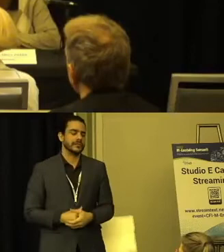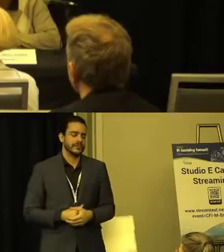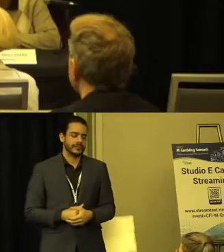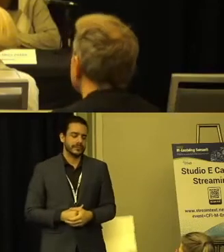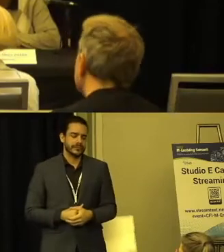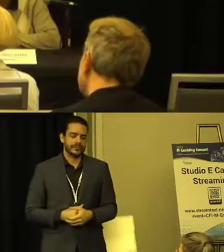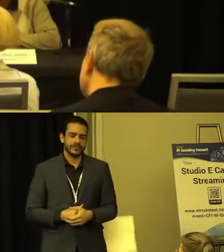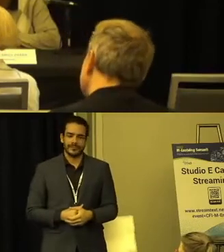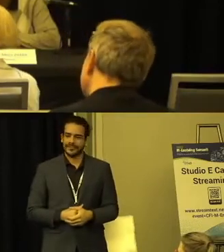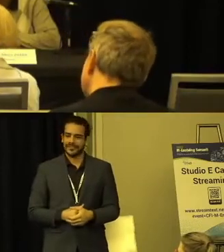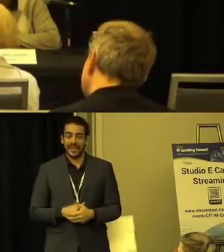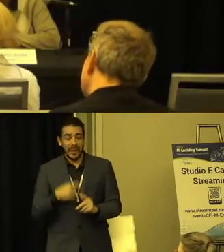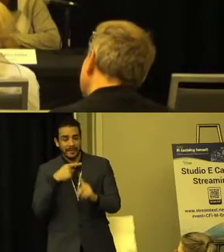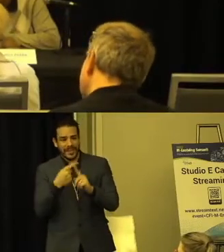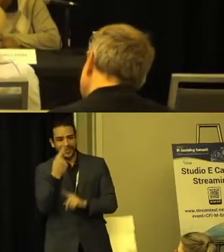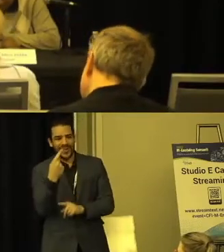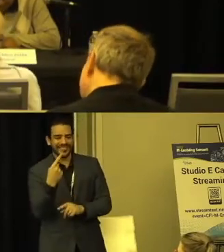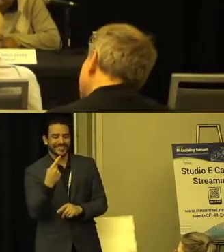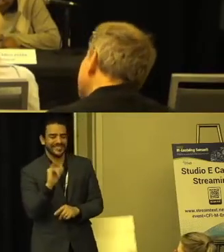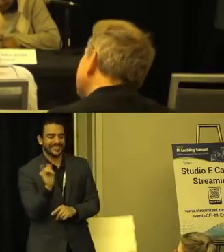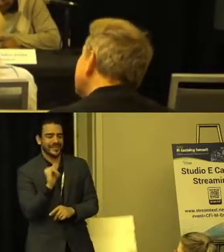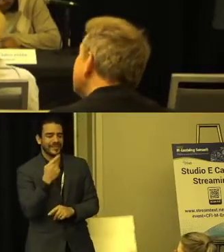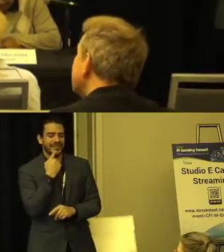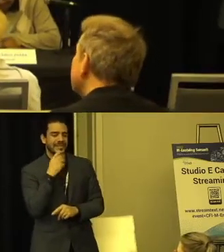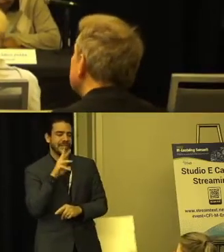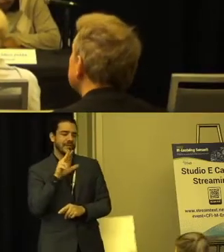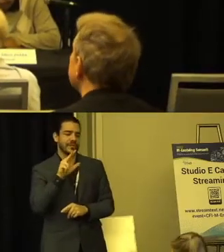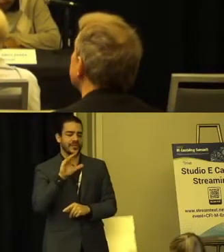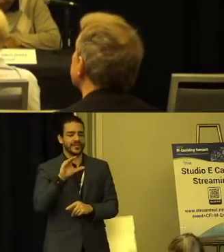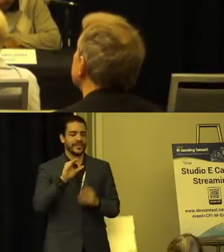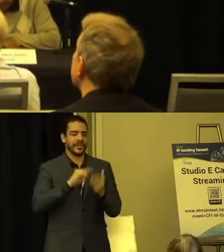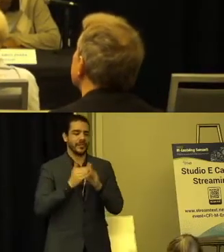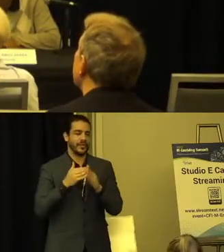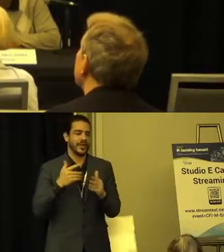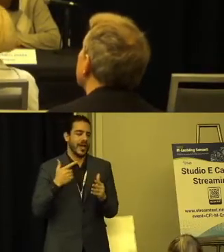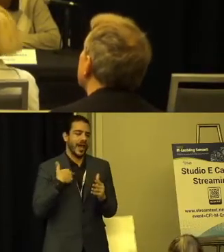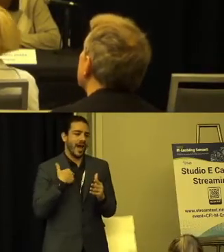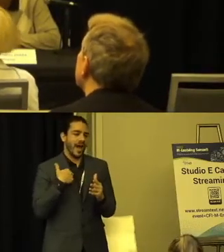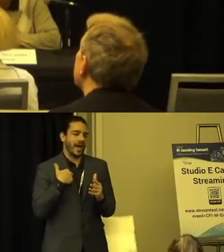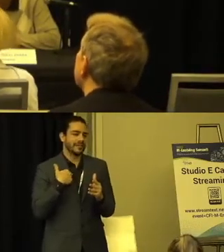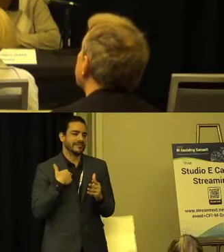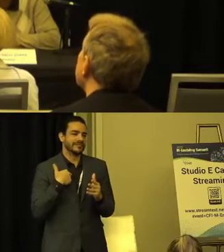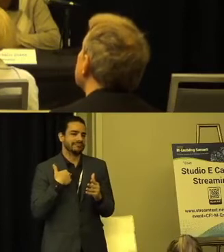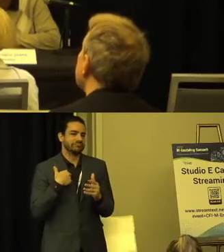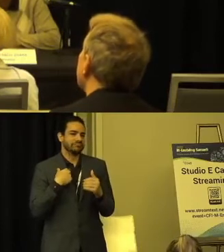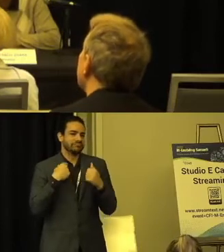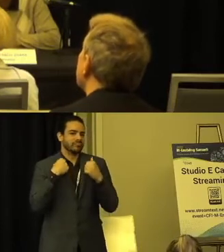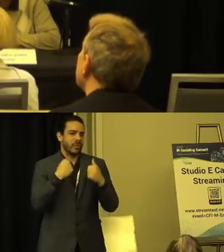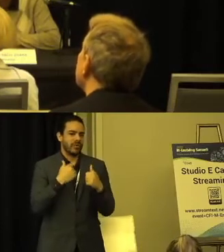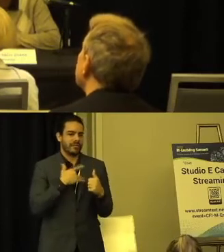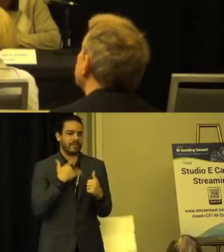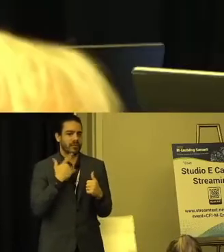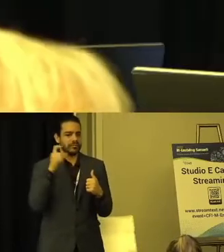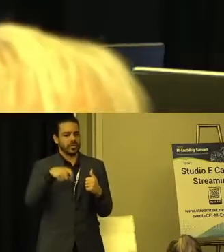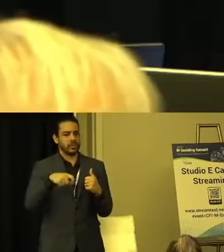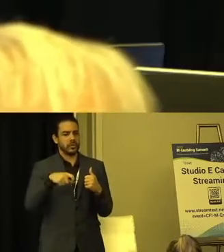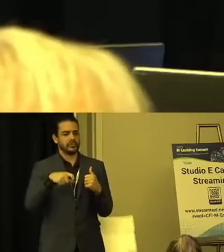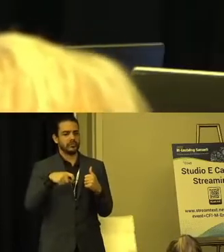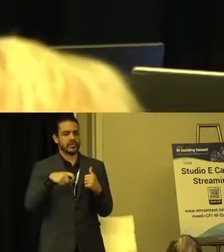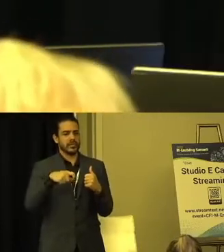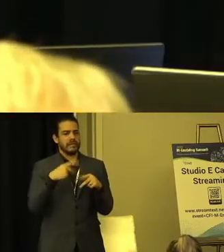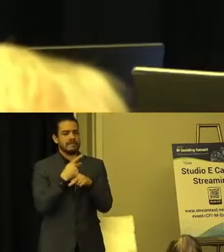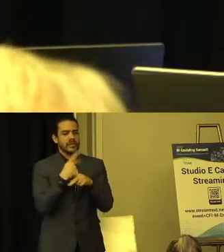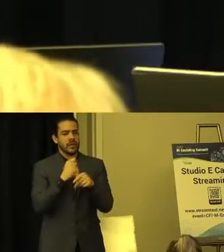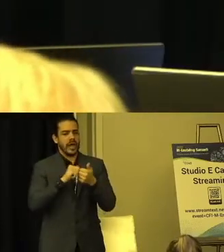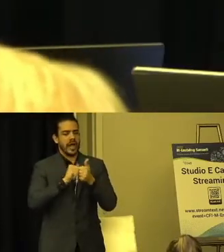Plus one, as we say in the W3C community, I strongly feel that we have to learn how to judiciously